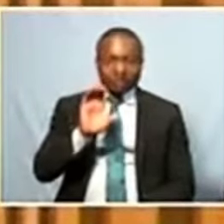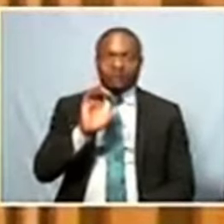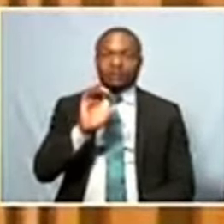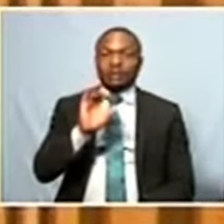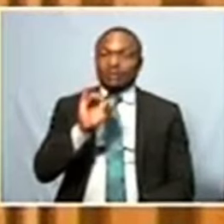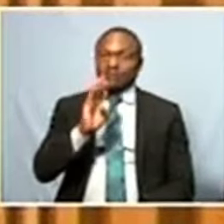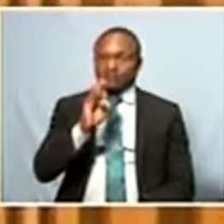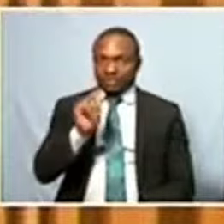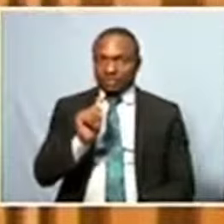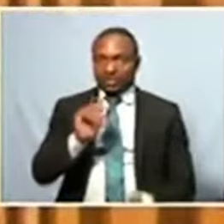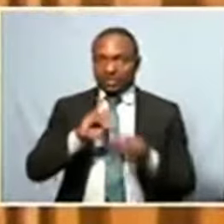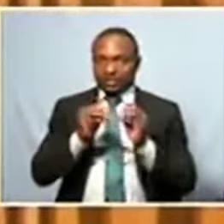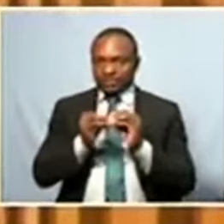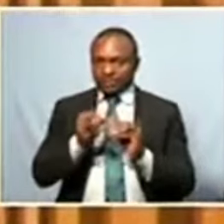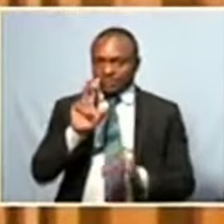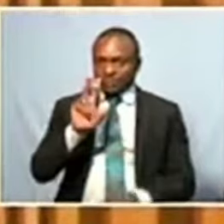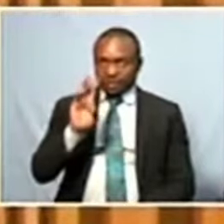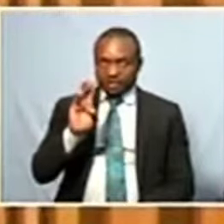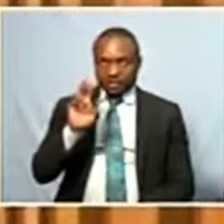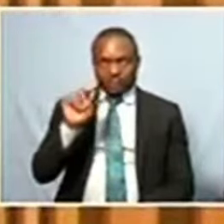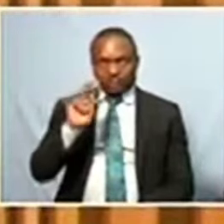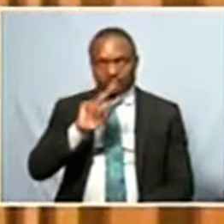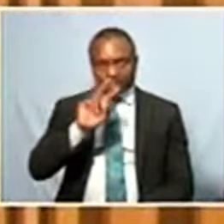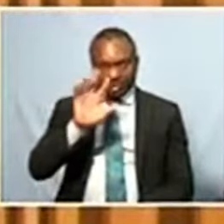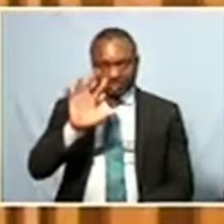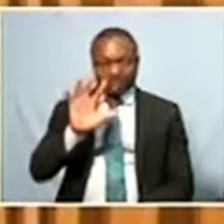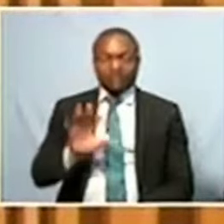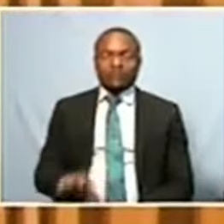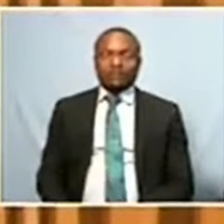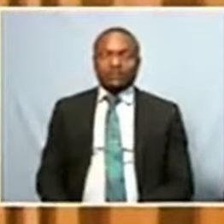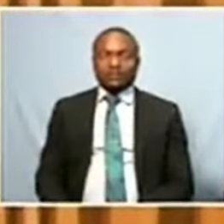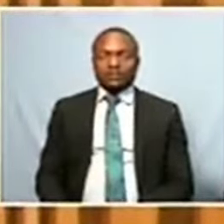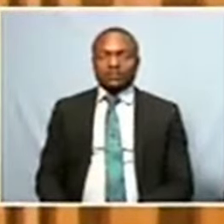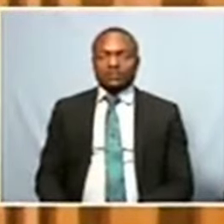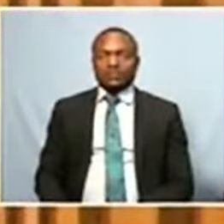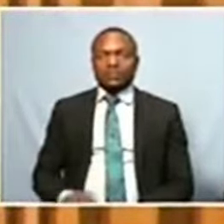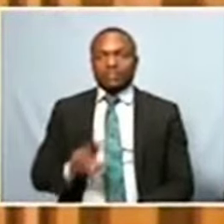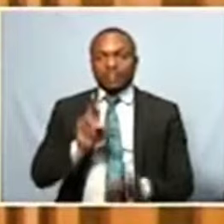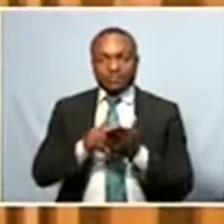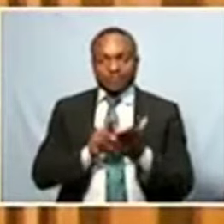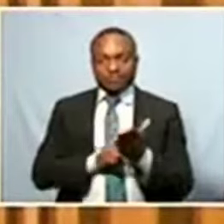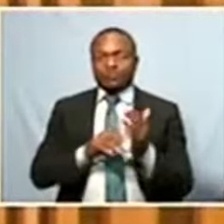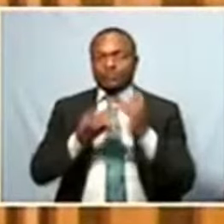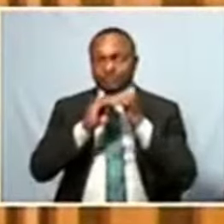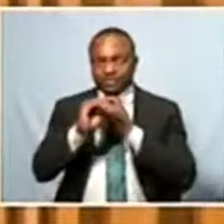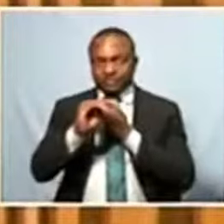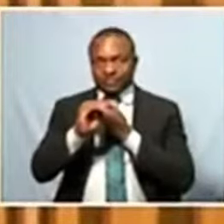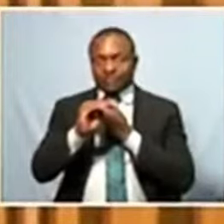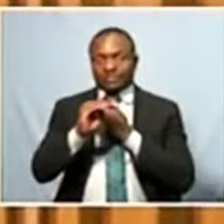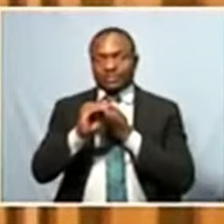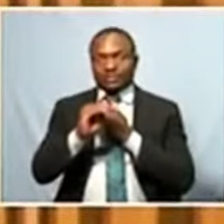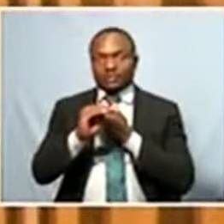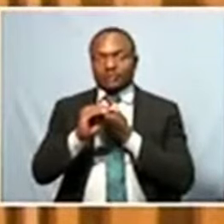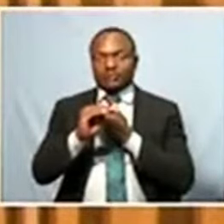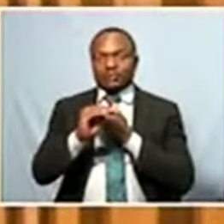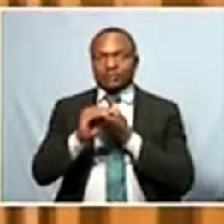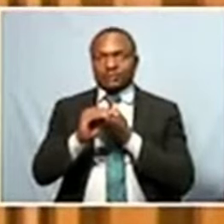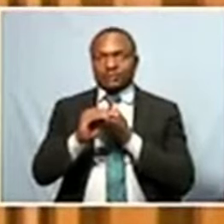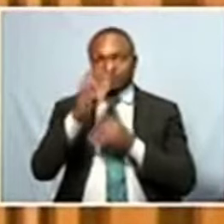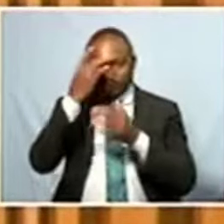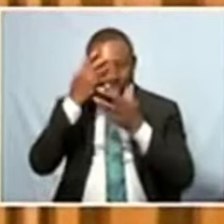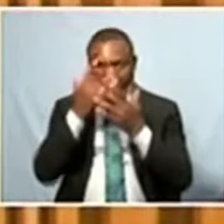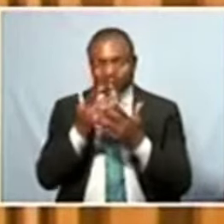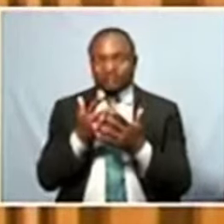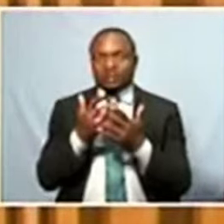National Assembly Bill number 27 of 2025 at report stage, and the third reading stage is expected